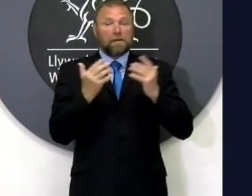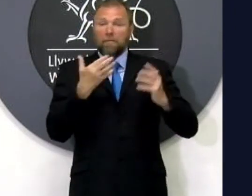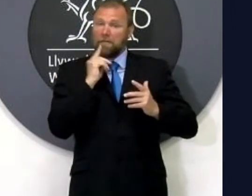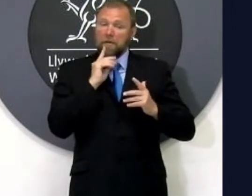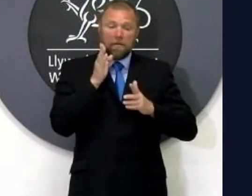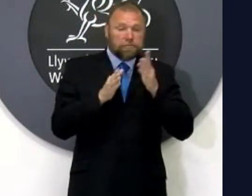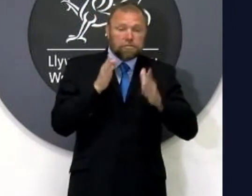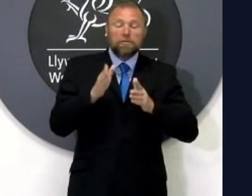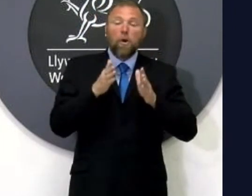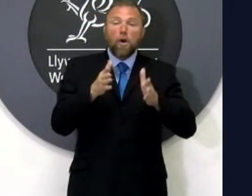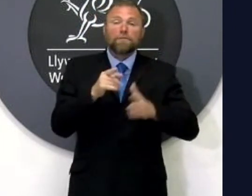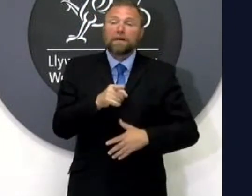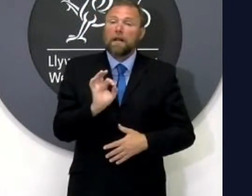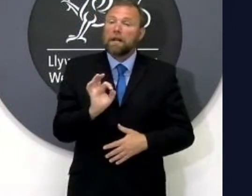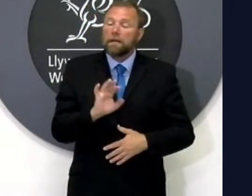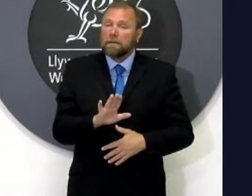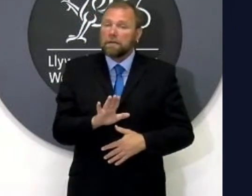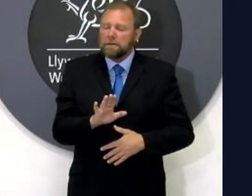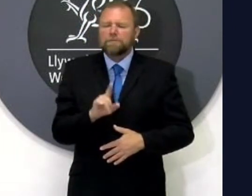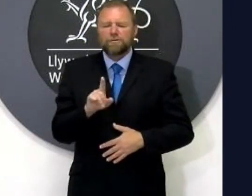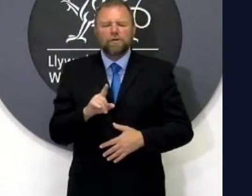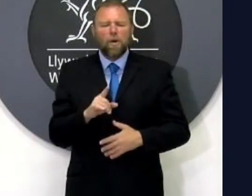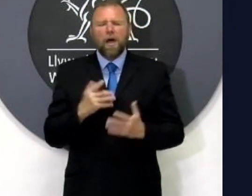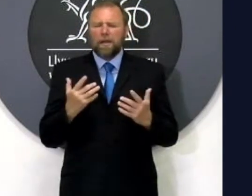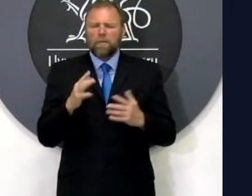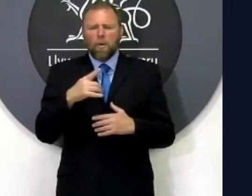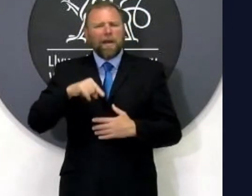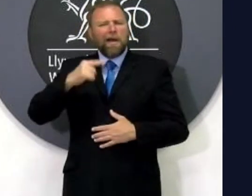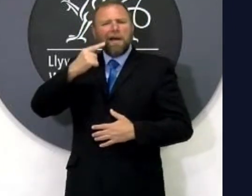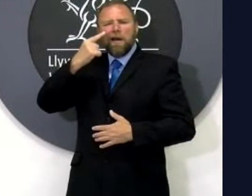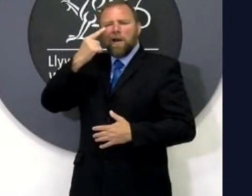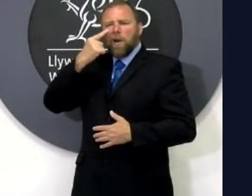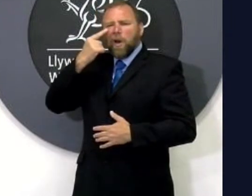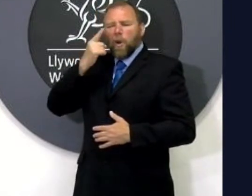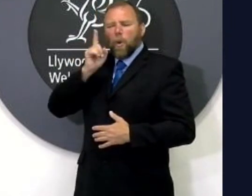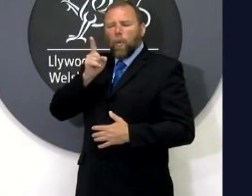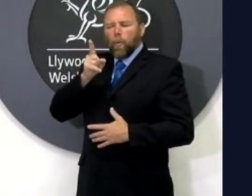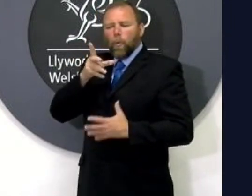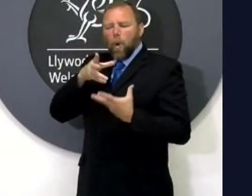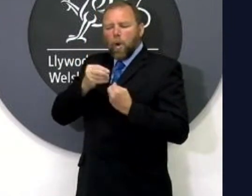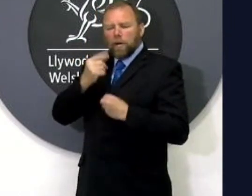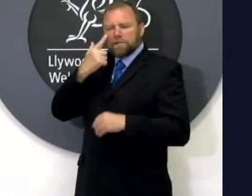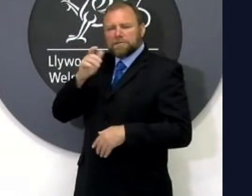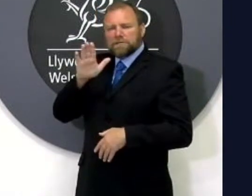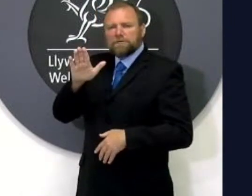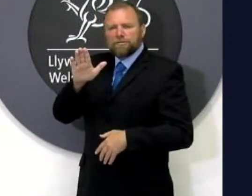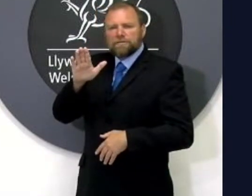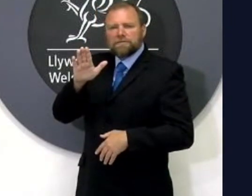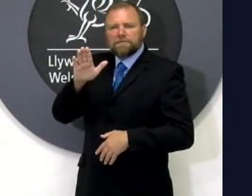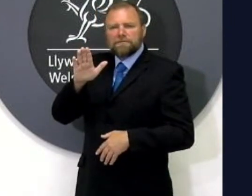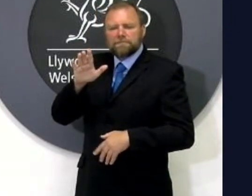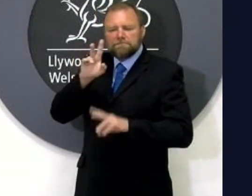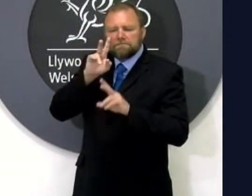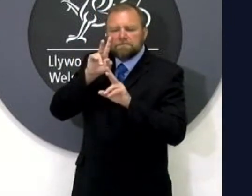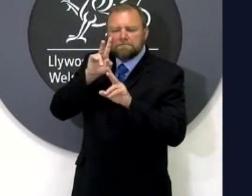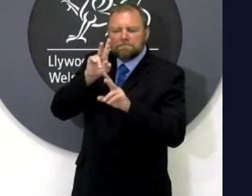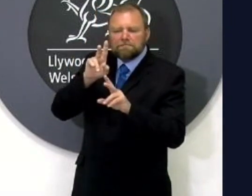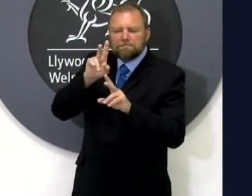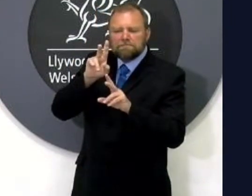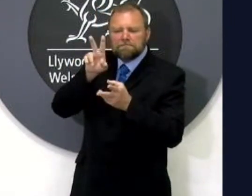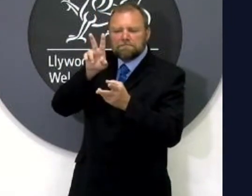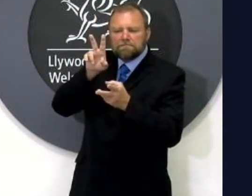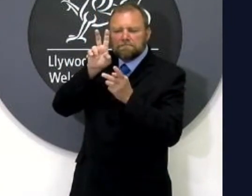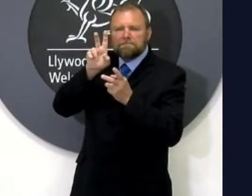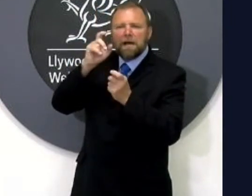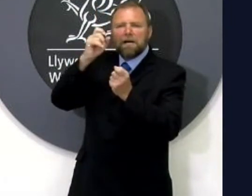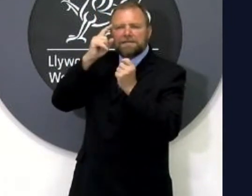adversely affected. So it's a watch with caution approach at the moment as we understand what's happening in England. I think we have